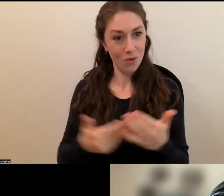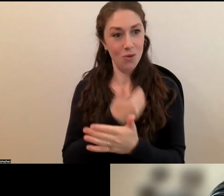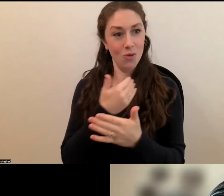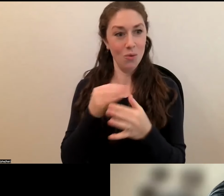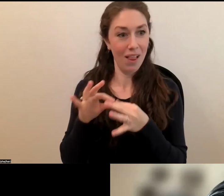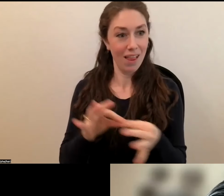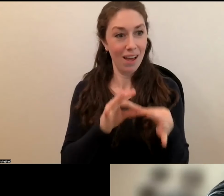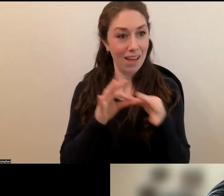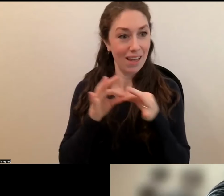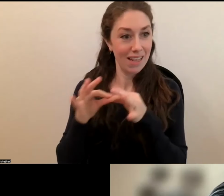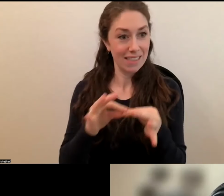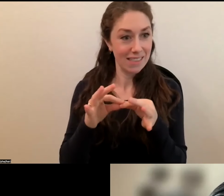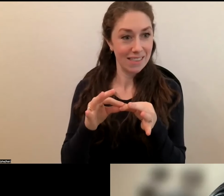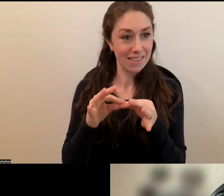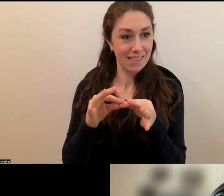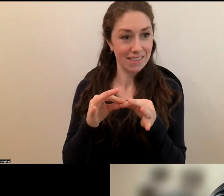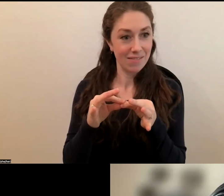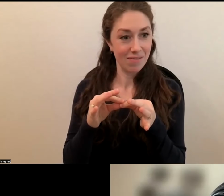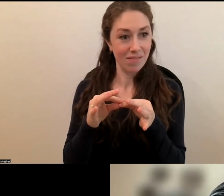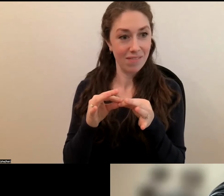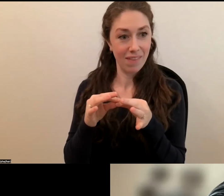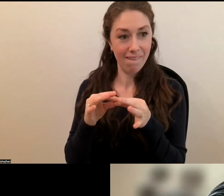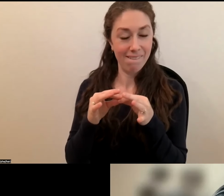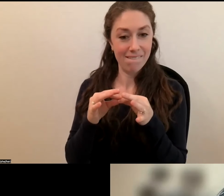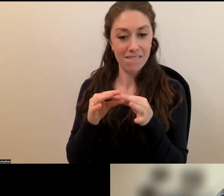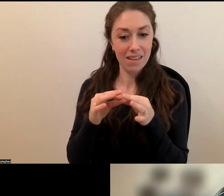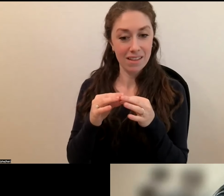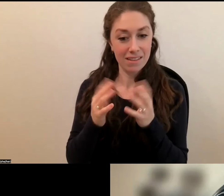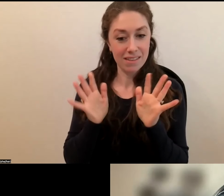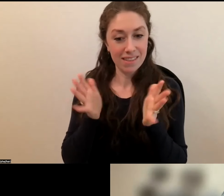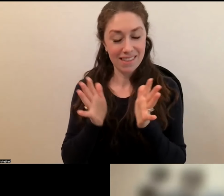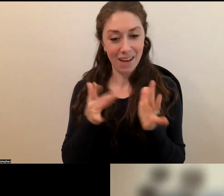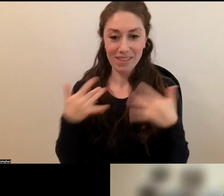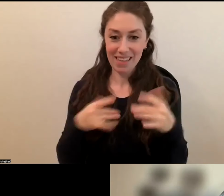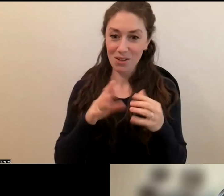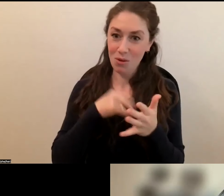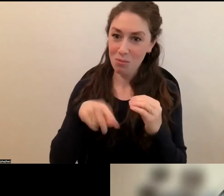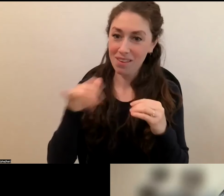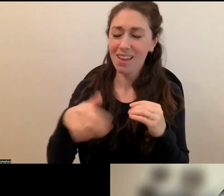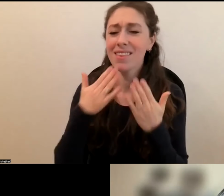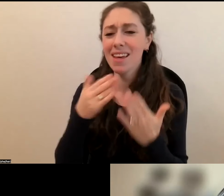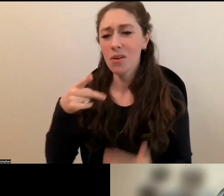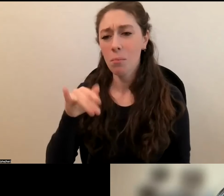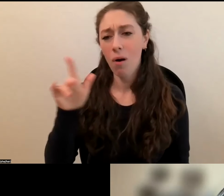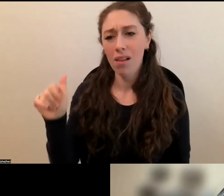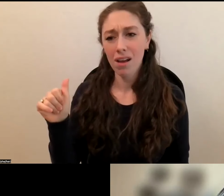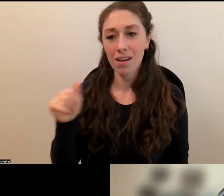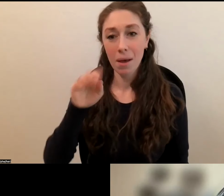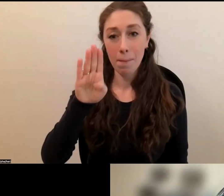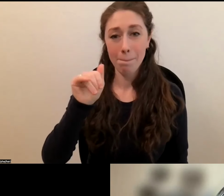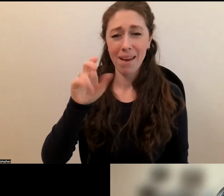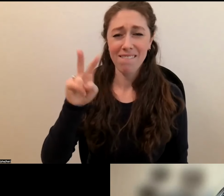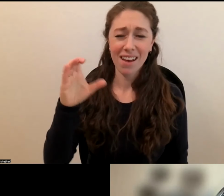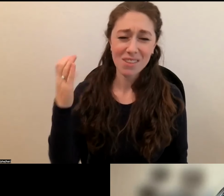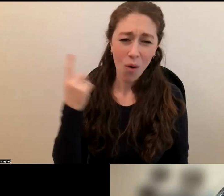alliance of archival producers as well. And so thank you so much for having me, Paula. BAVC is always so